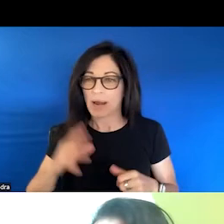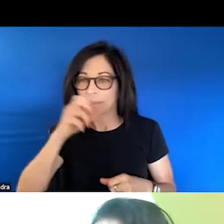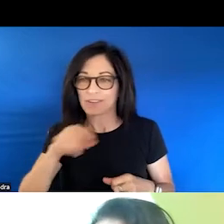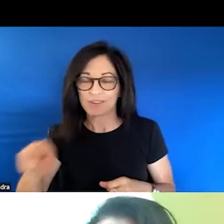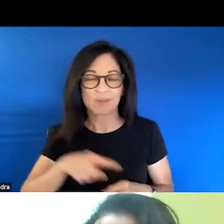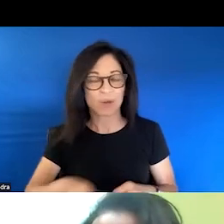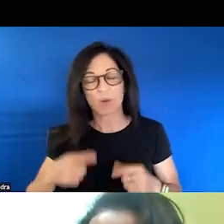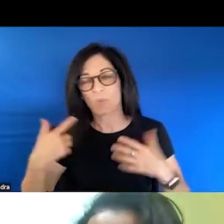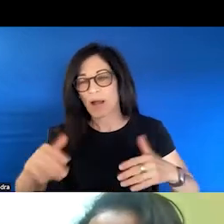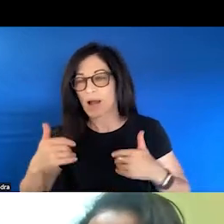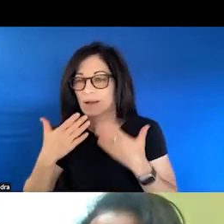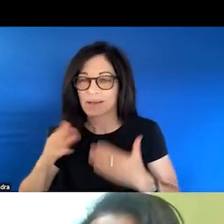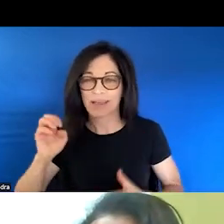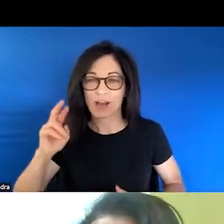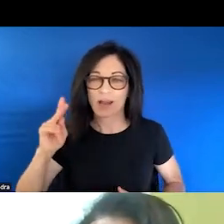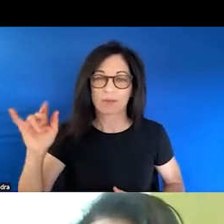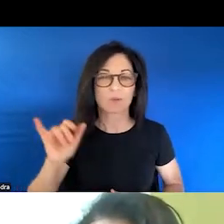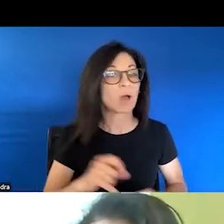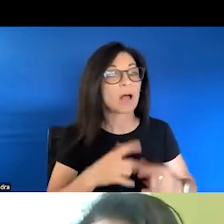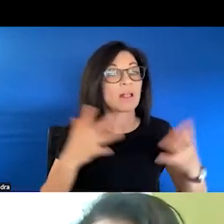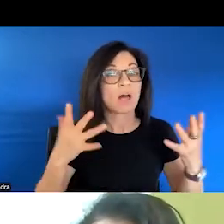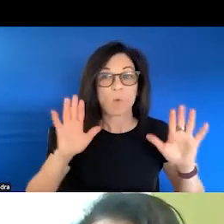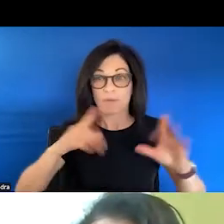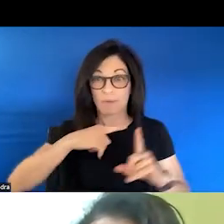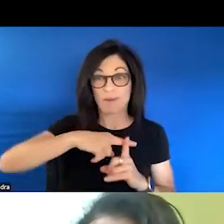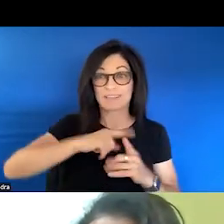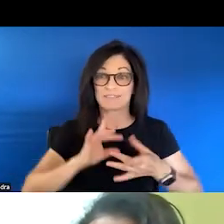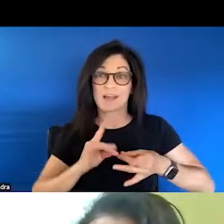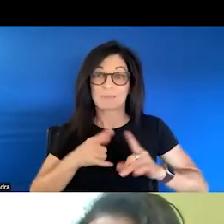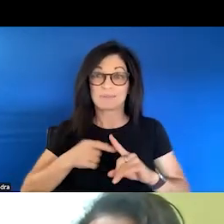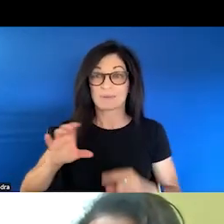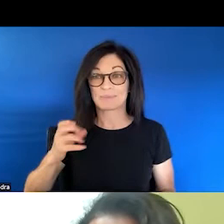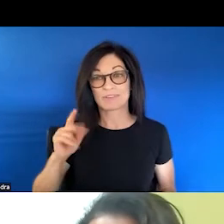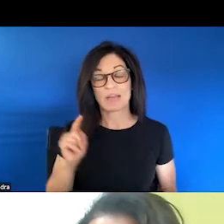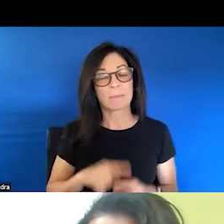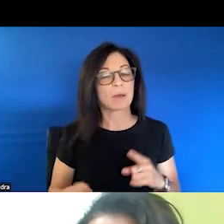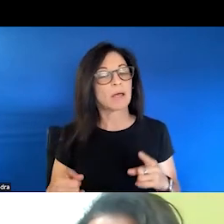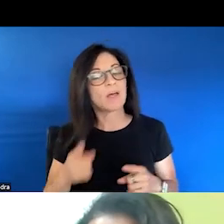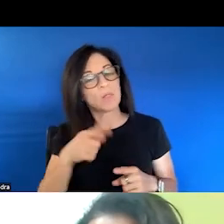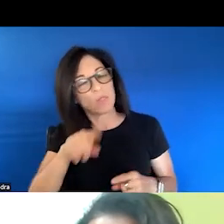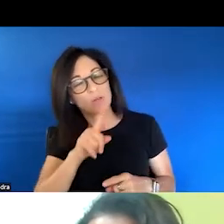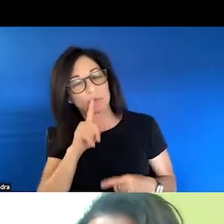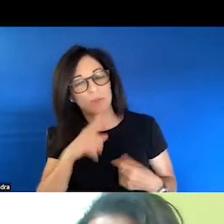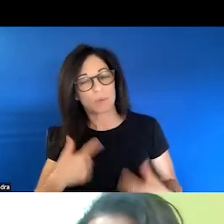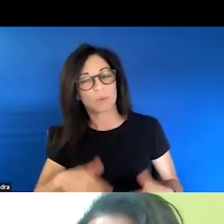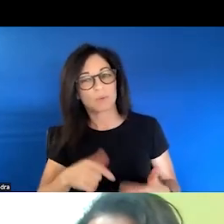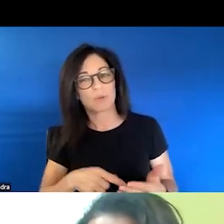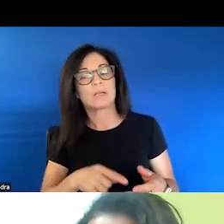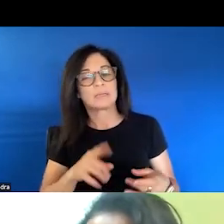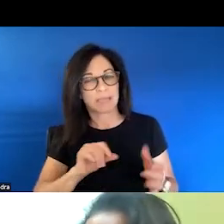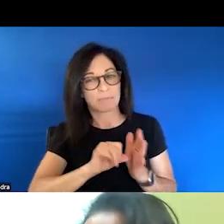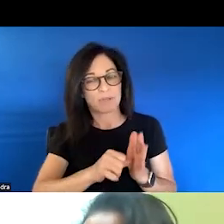doing. A lot of wonderfully positive comments made in the chat box, but ones that resonated really talked about follow-up